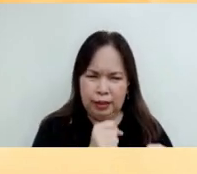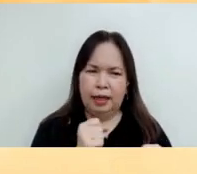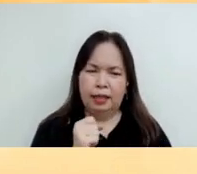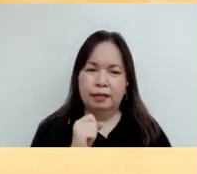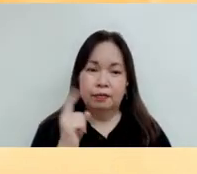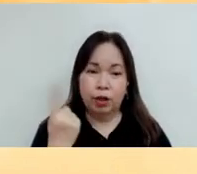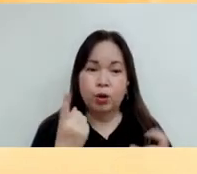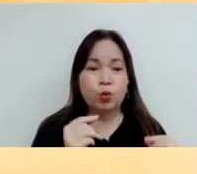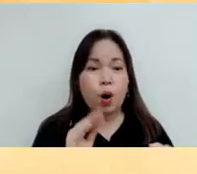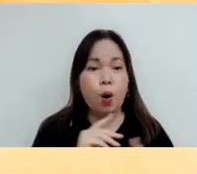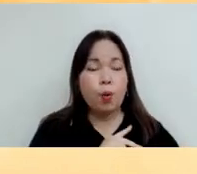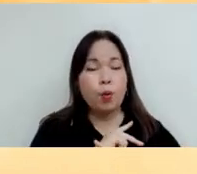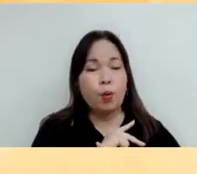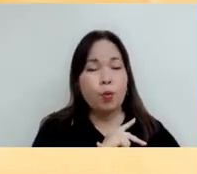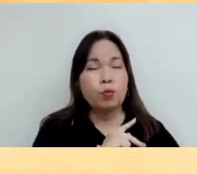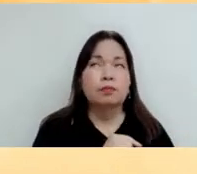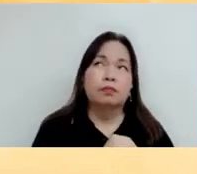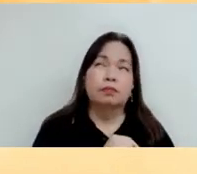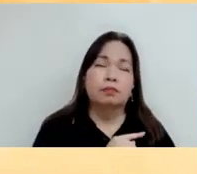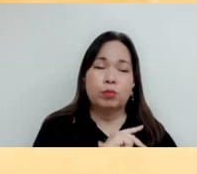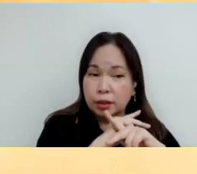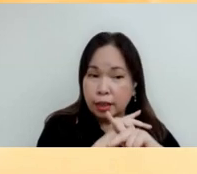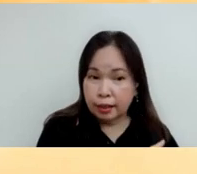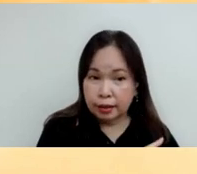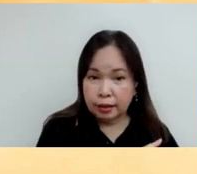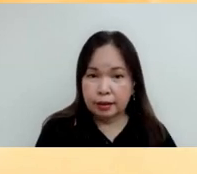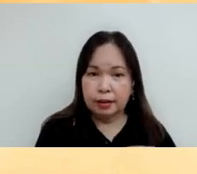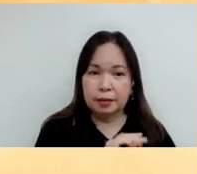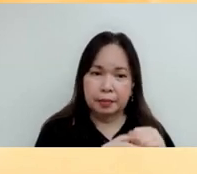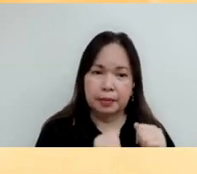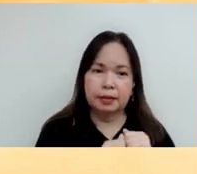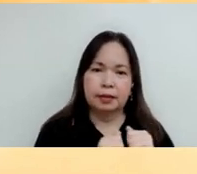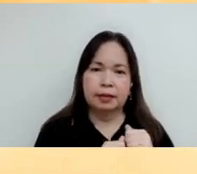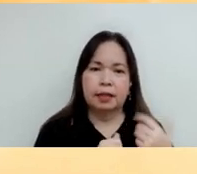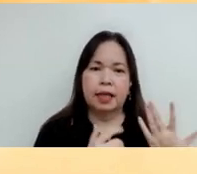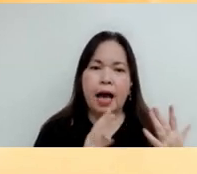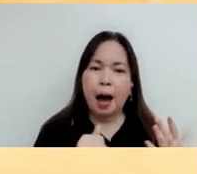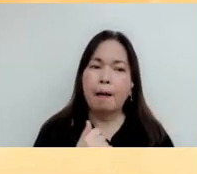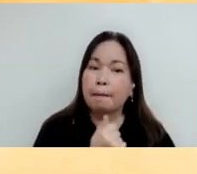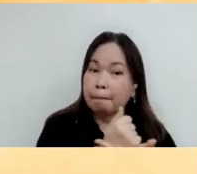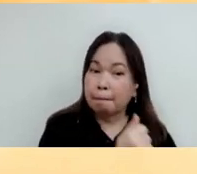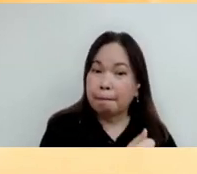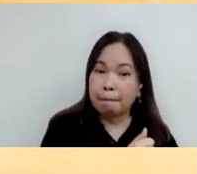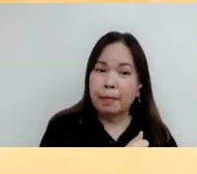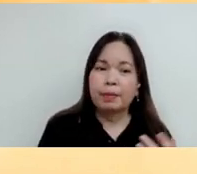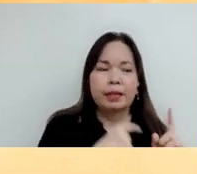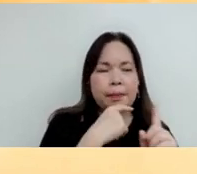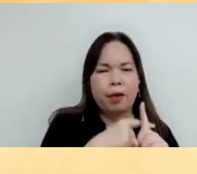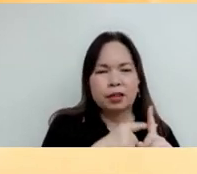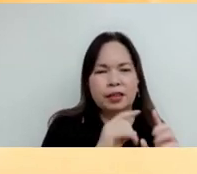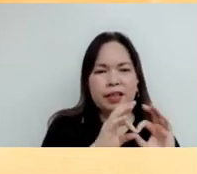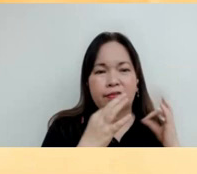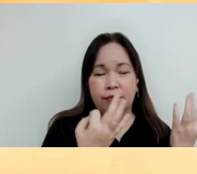a risk factor was negative family relationships, but a protective factor is positive family relationships.